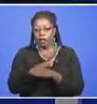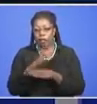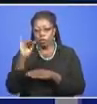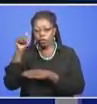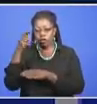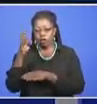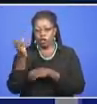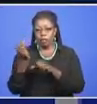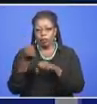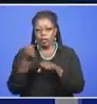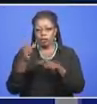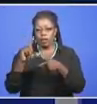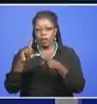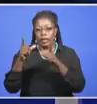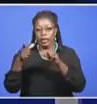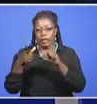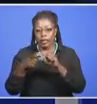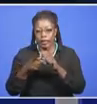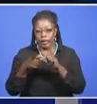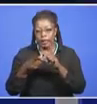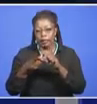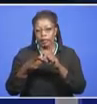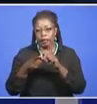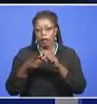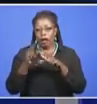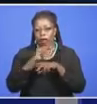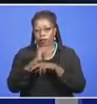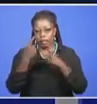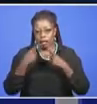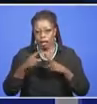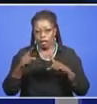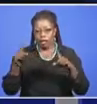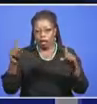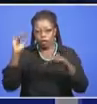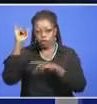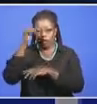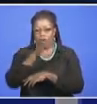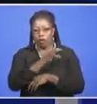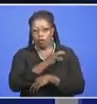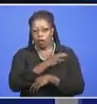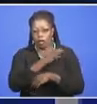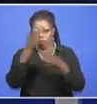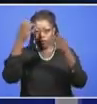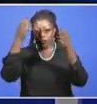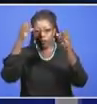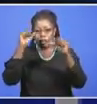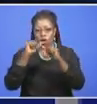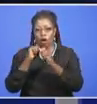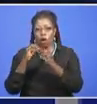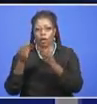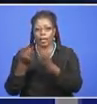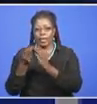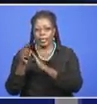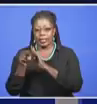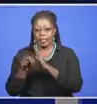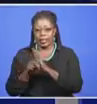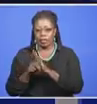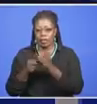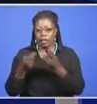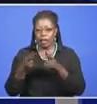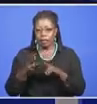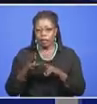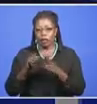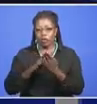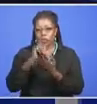Junior Baseball League of Nassau has announced that Jeffrey Walcott has assumed the role of president of the organization, and that became effective